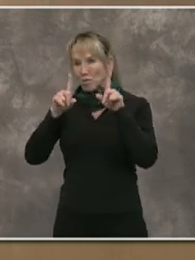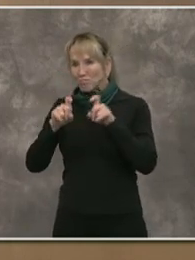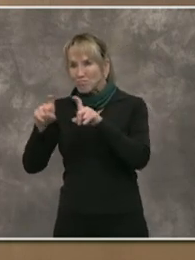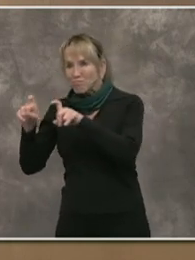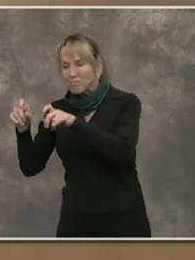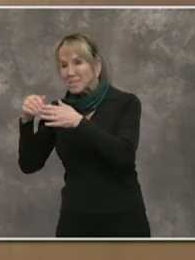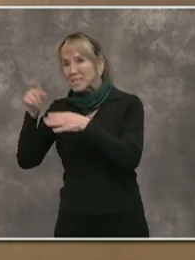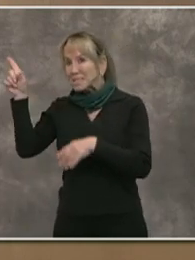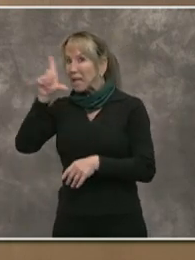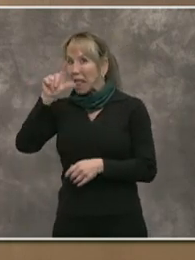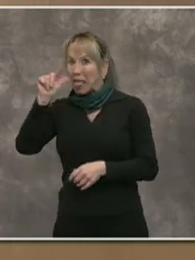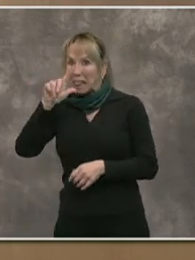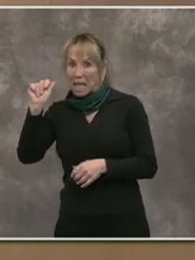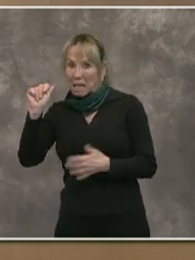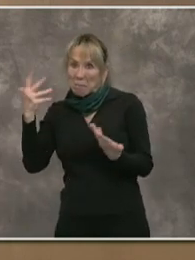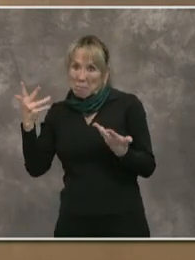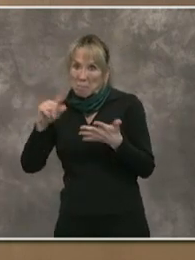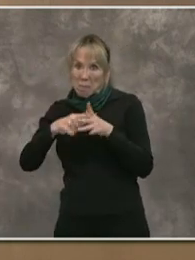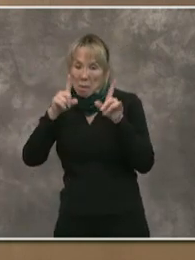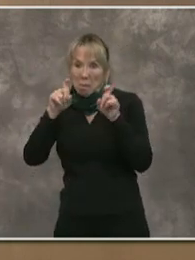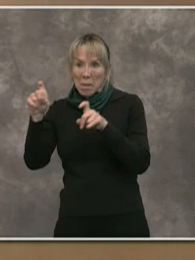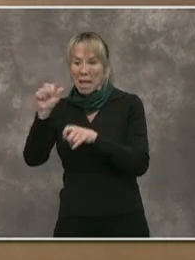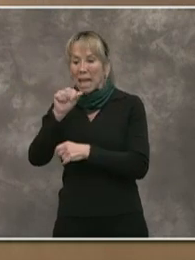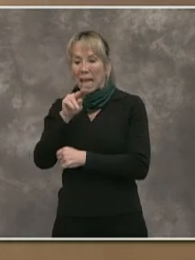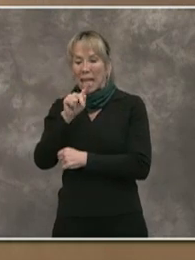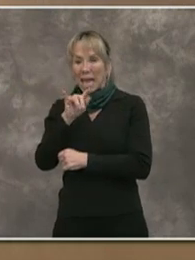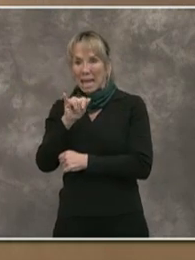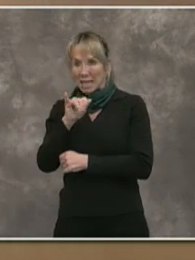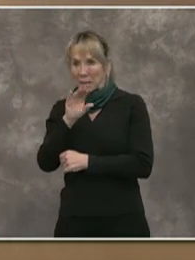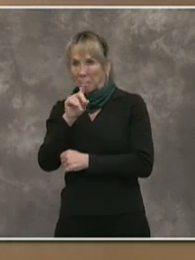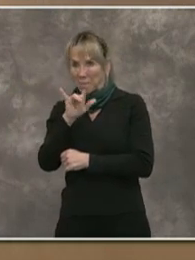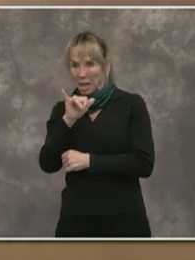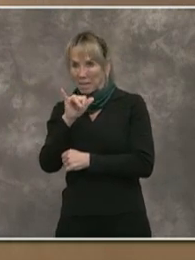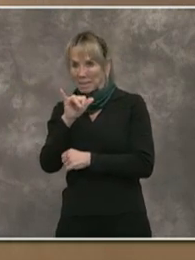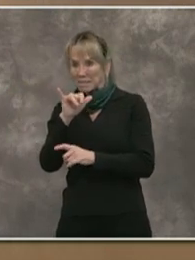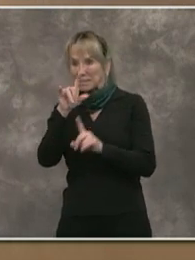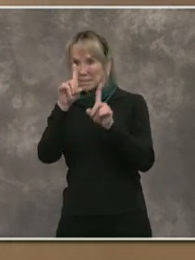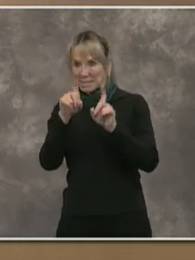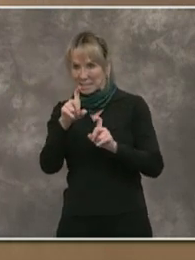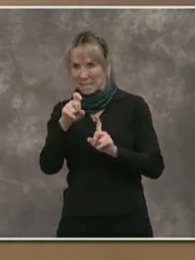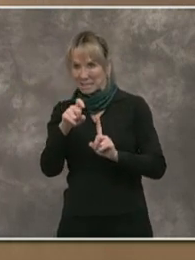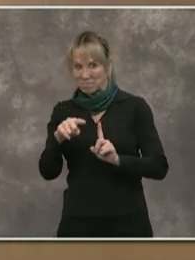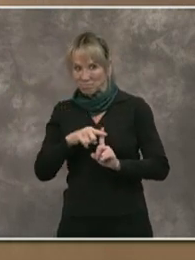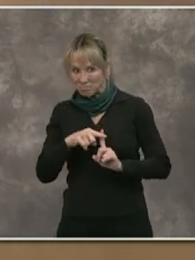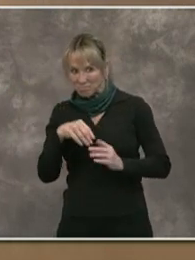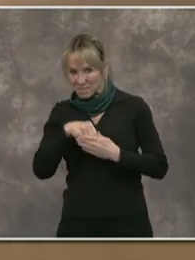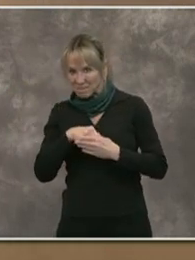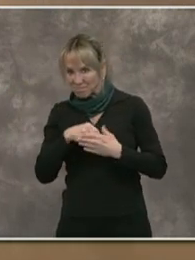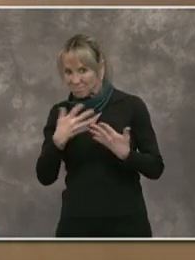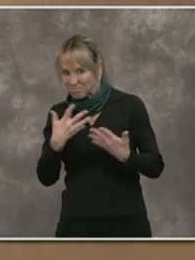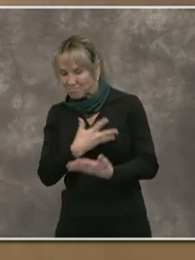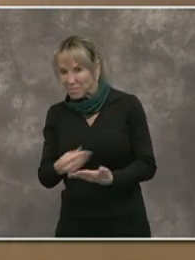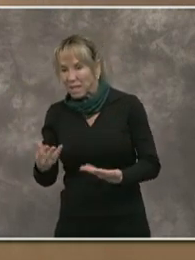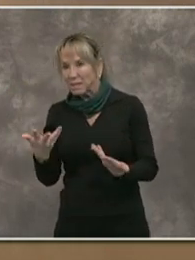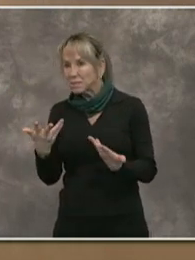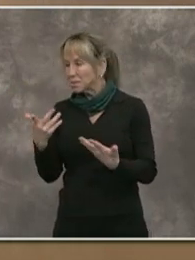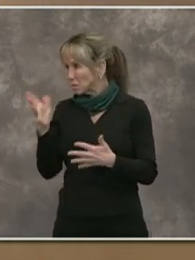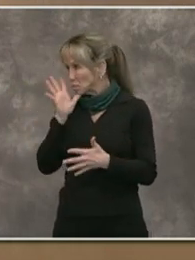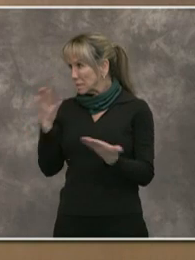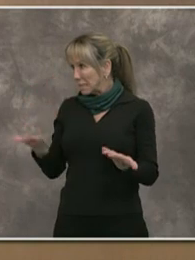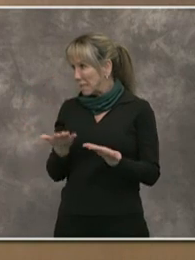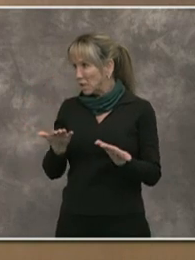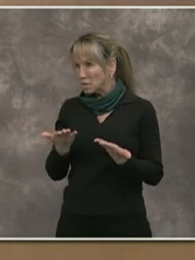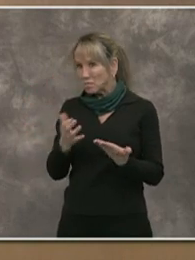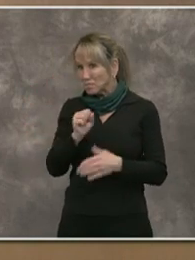expect to see in San Diego County? Will antibody tests become more widely used? Well, I think that was a question that I did answer